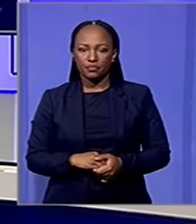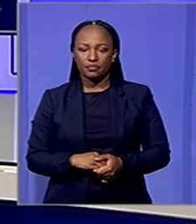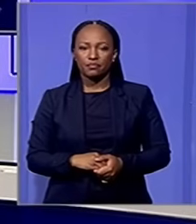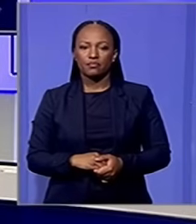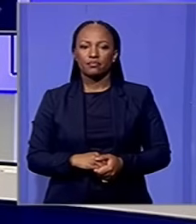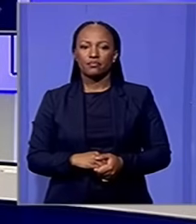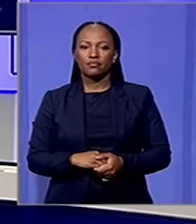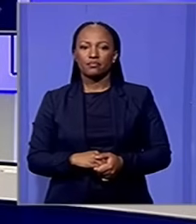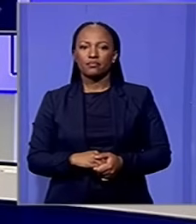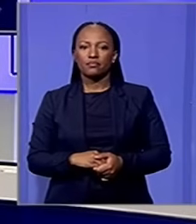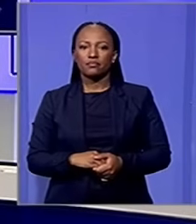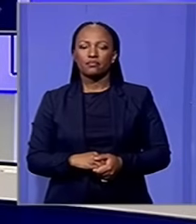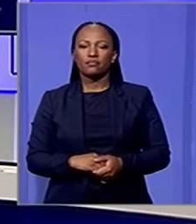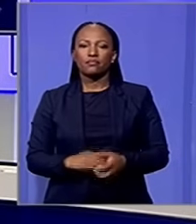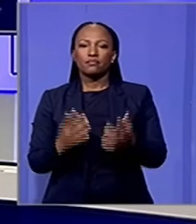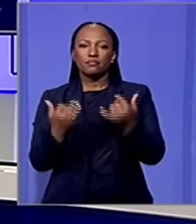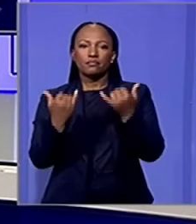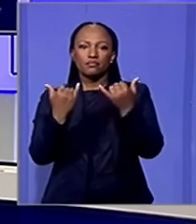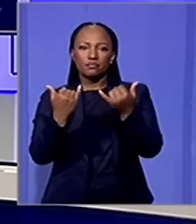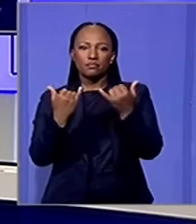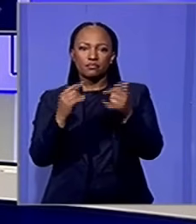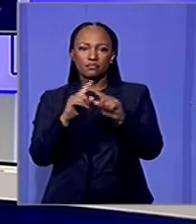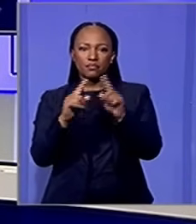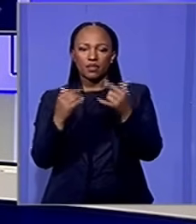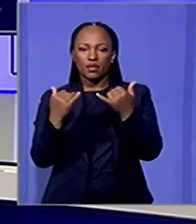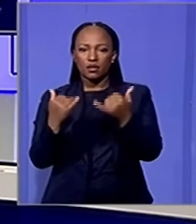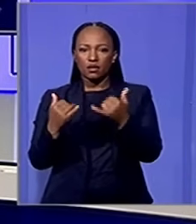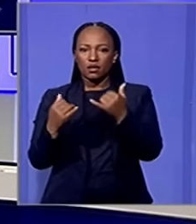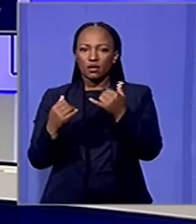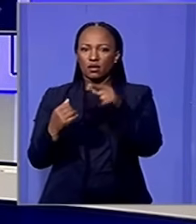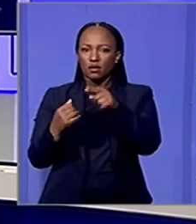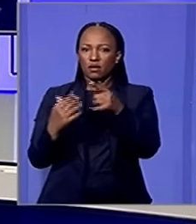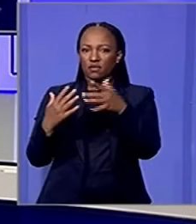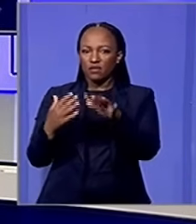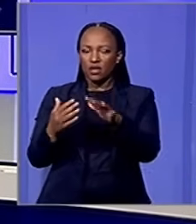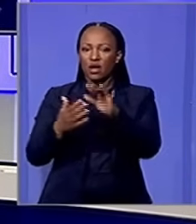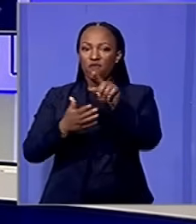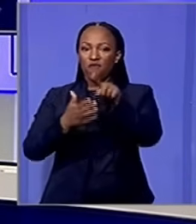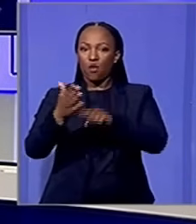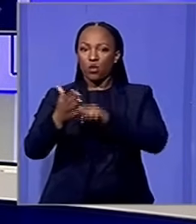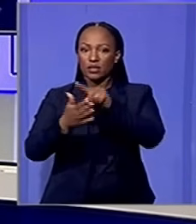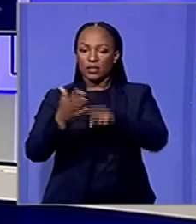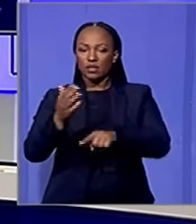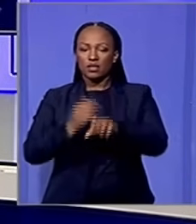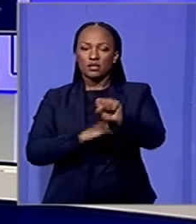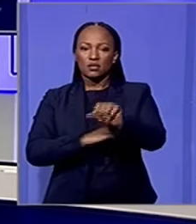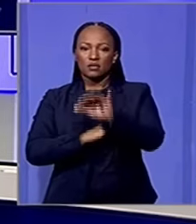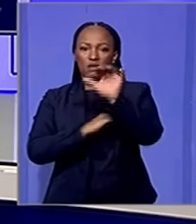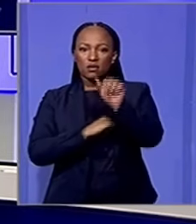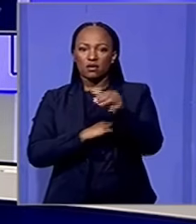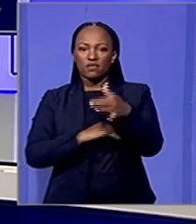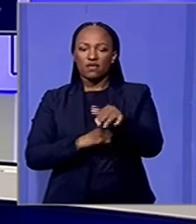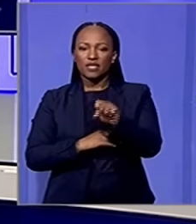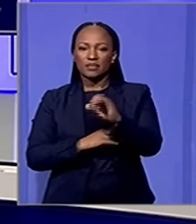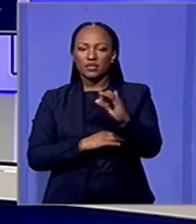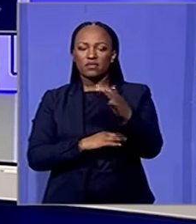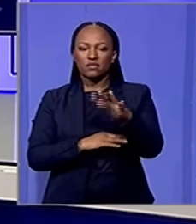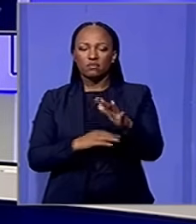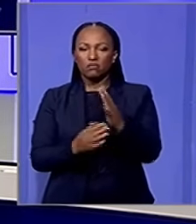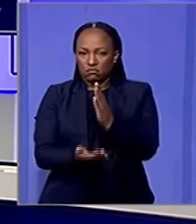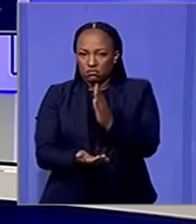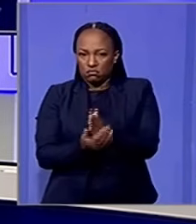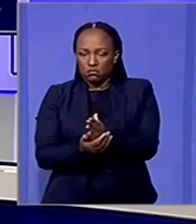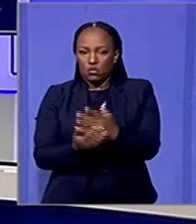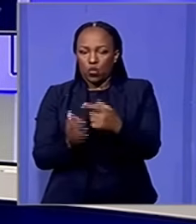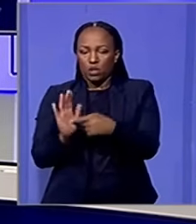Bešong ka ge mahlo ka moka tsepareditšwe go dipoelo tša dikgetho ka Afrika Borwa, SABC e go tshepiša le go netefaletša gore e